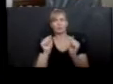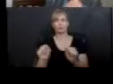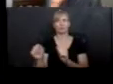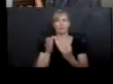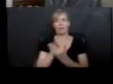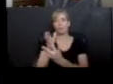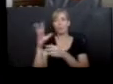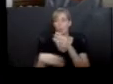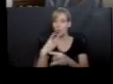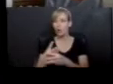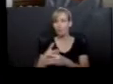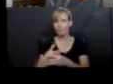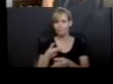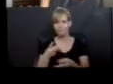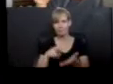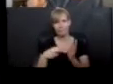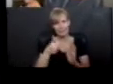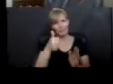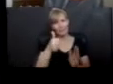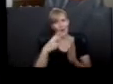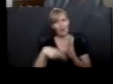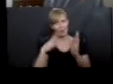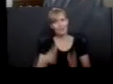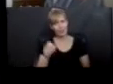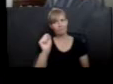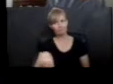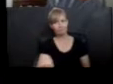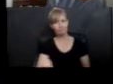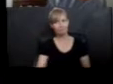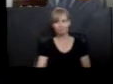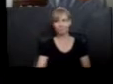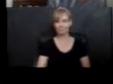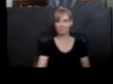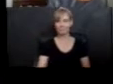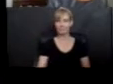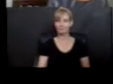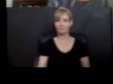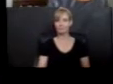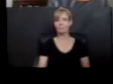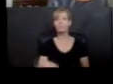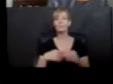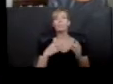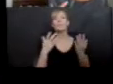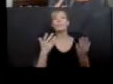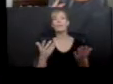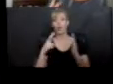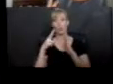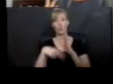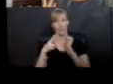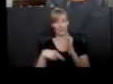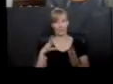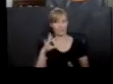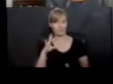you are a reader, right? You heard it here. So reading is so awesome. So